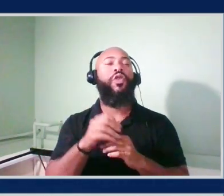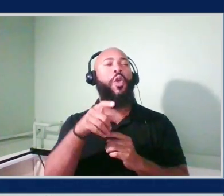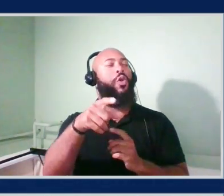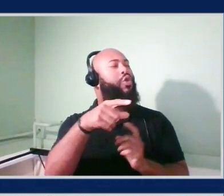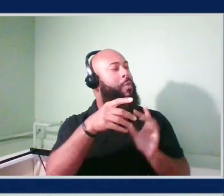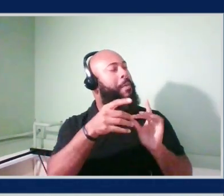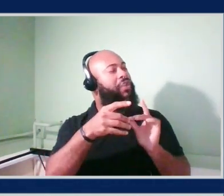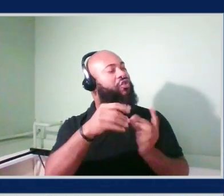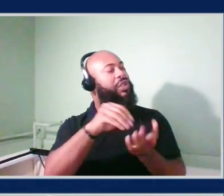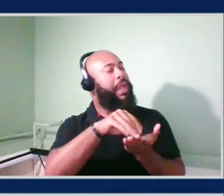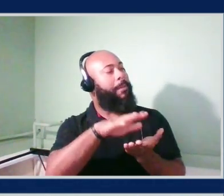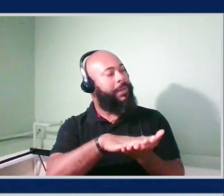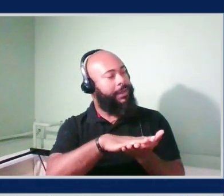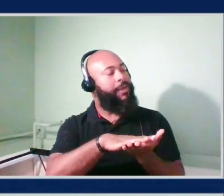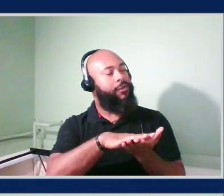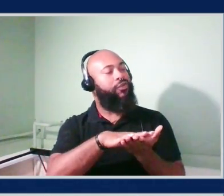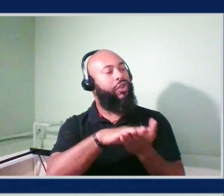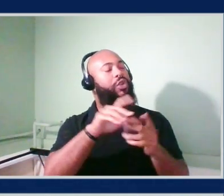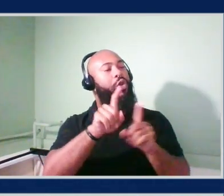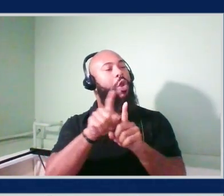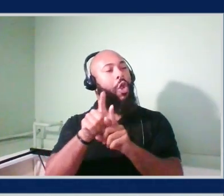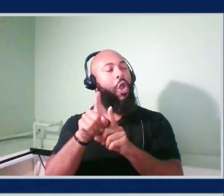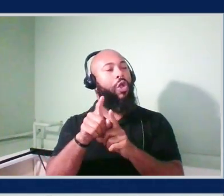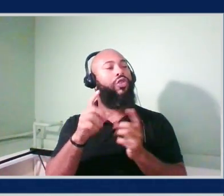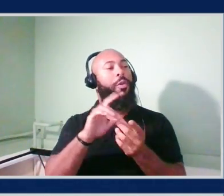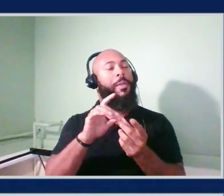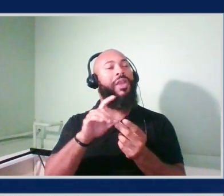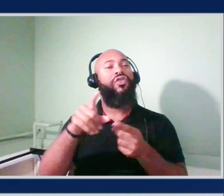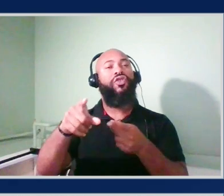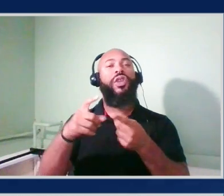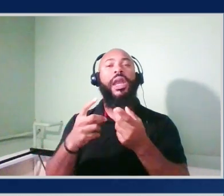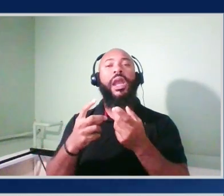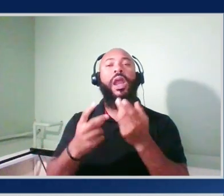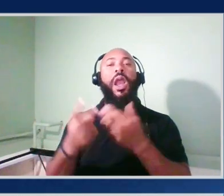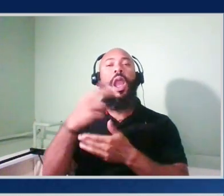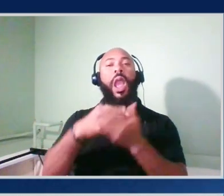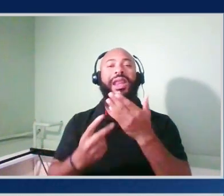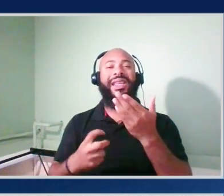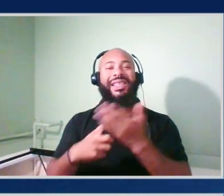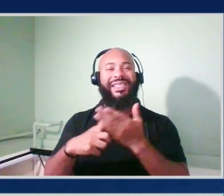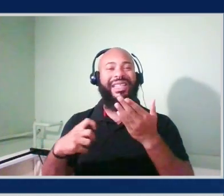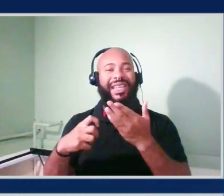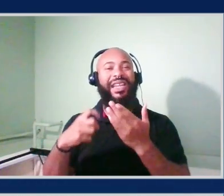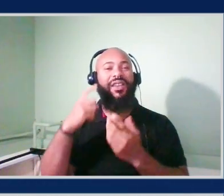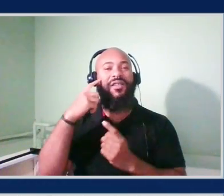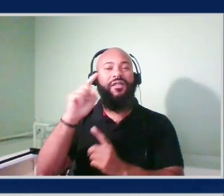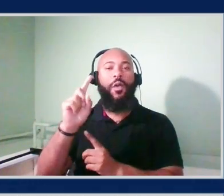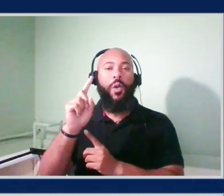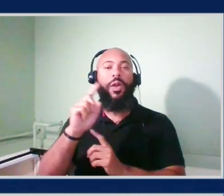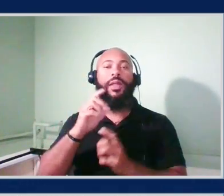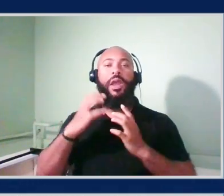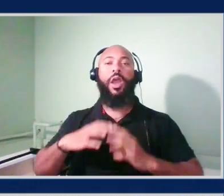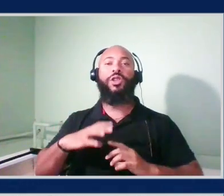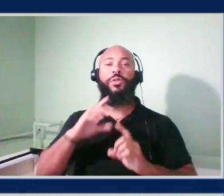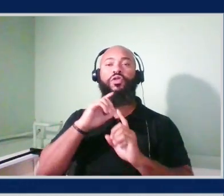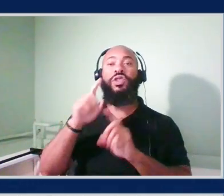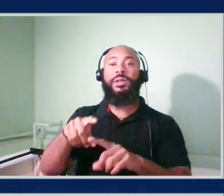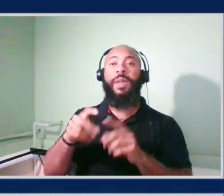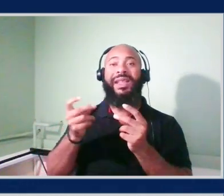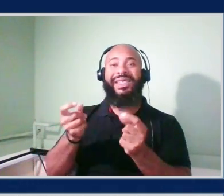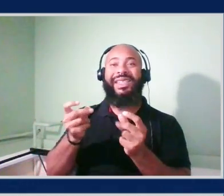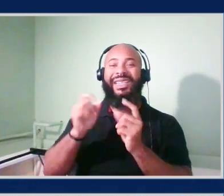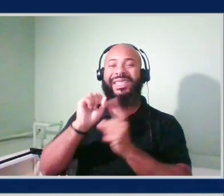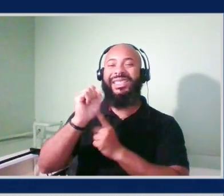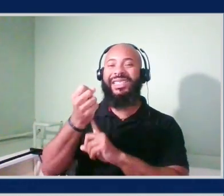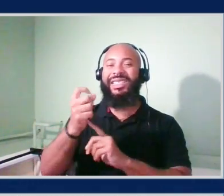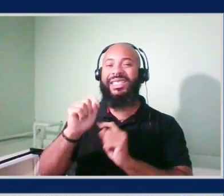then Ben, you also mentioned, hey, you can cut a ticket to the security incident response or the customer incident response team. If I come in here and I'm looking at guard duty